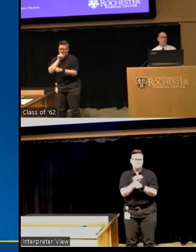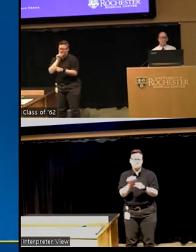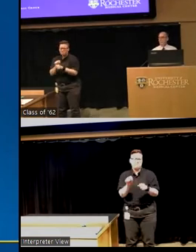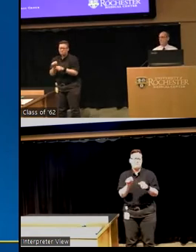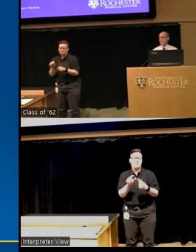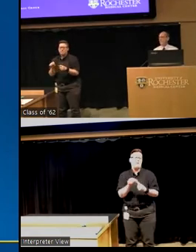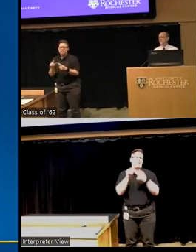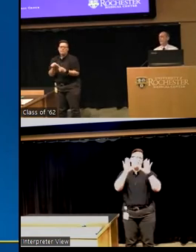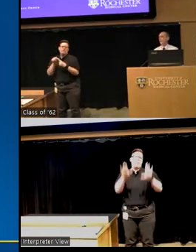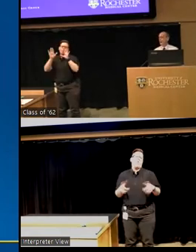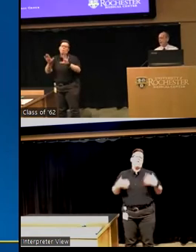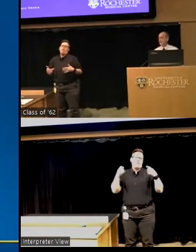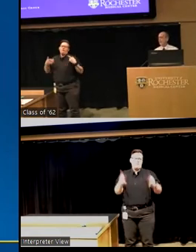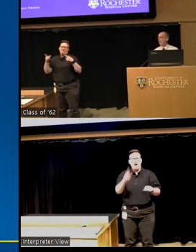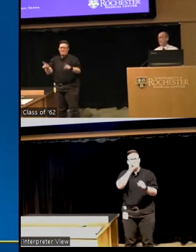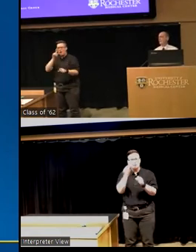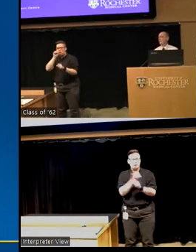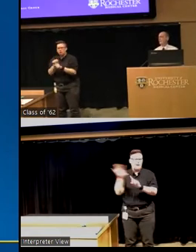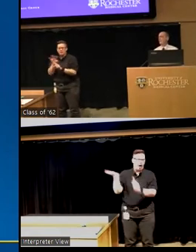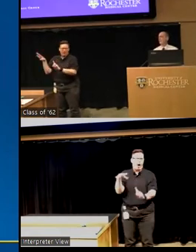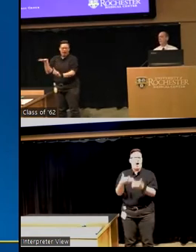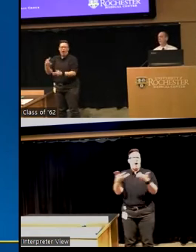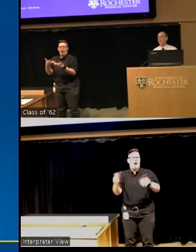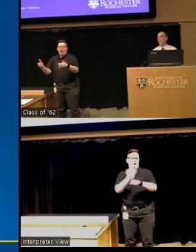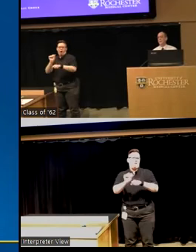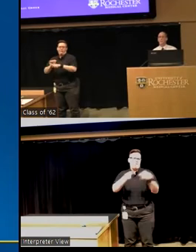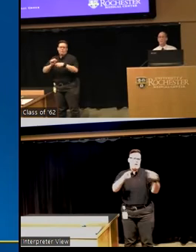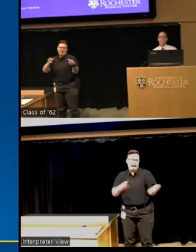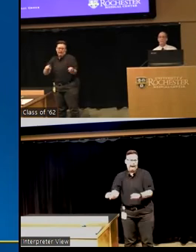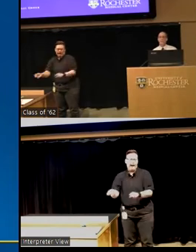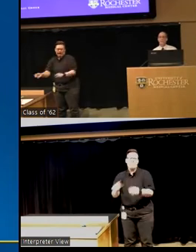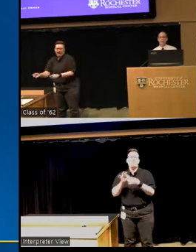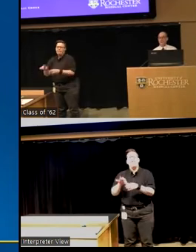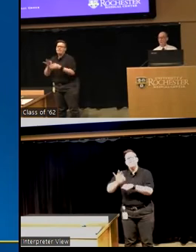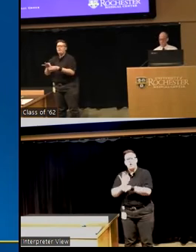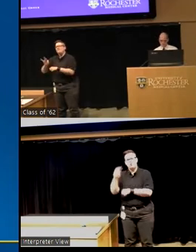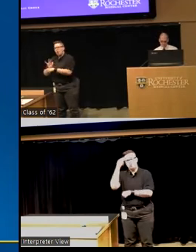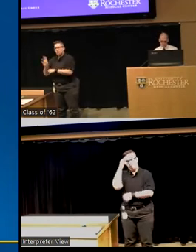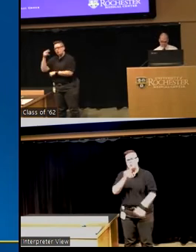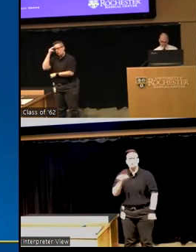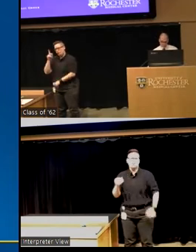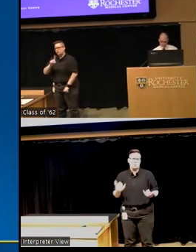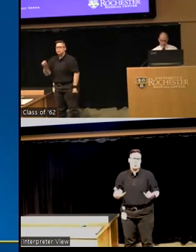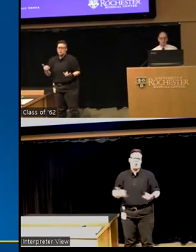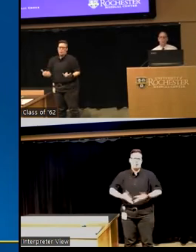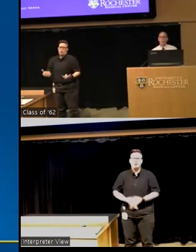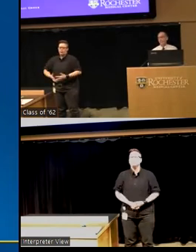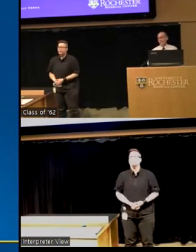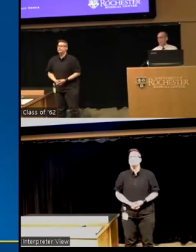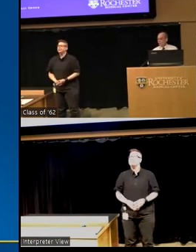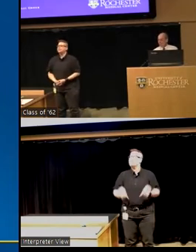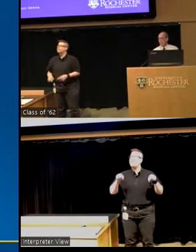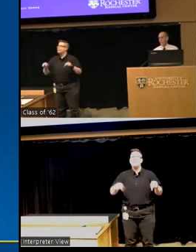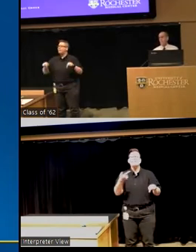an exceptional event and actually highlighted much of the work going on in functional neurology disorders today. This Grand